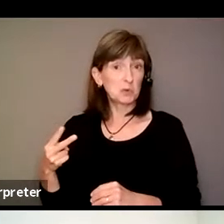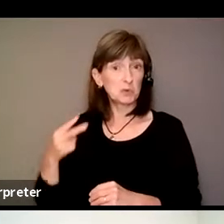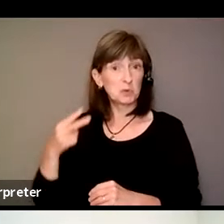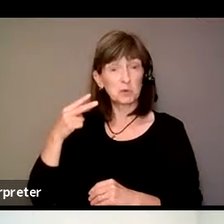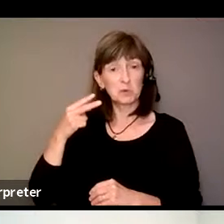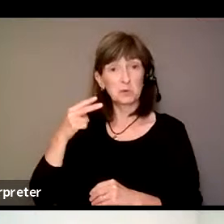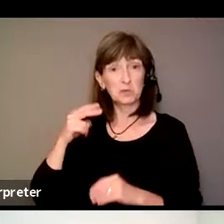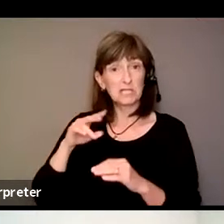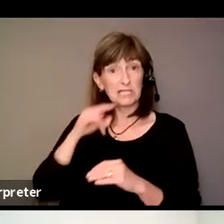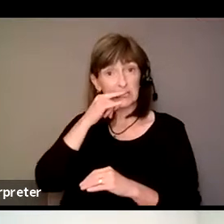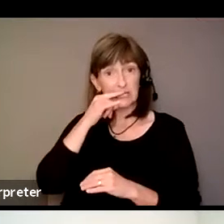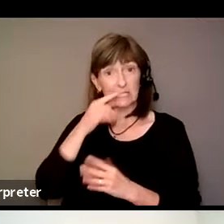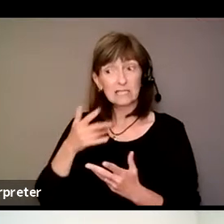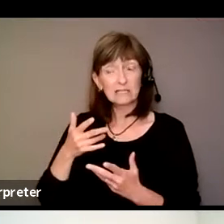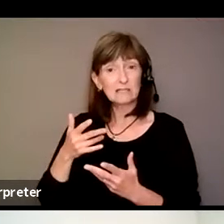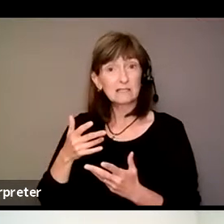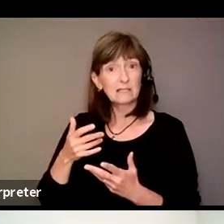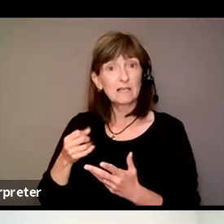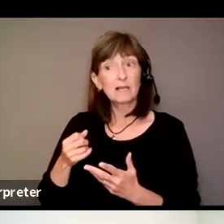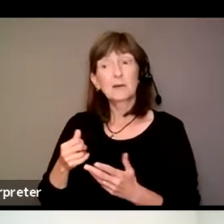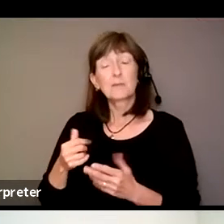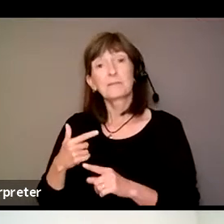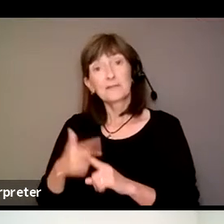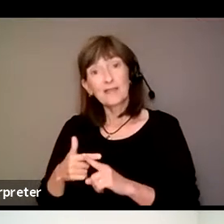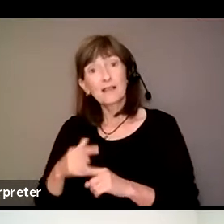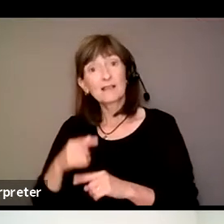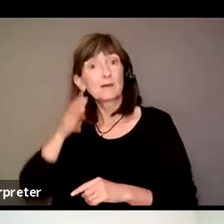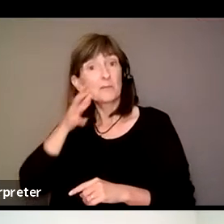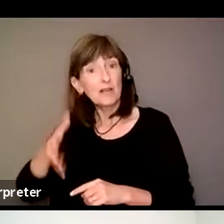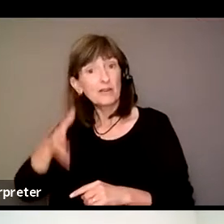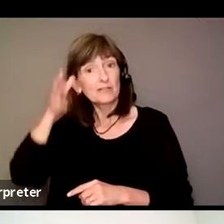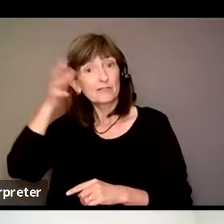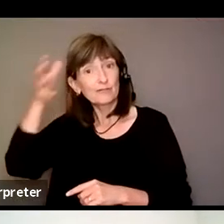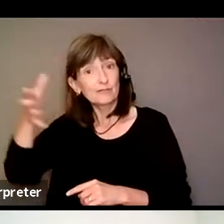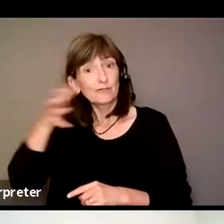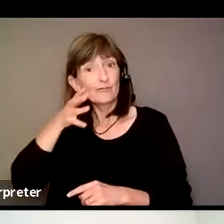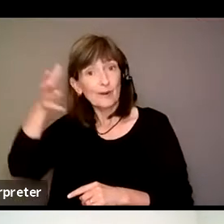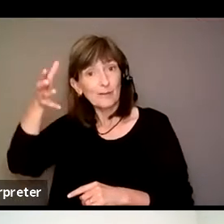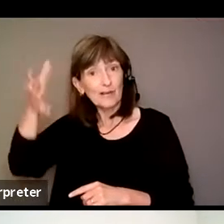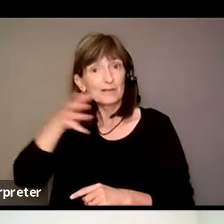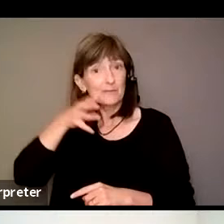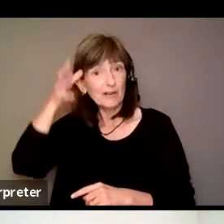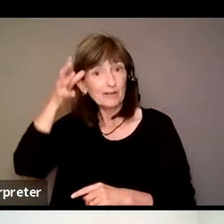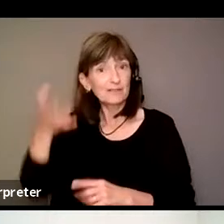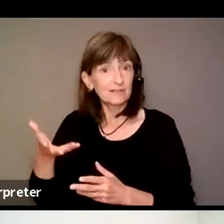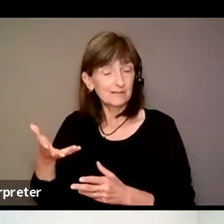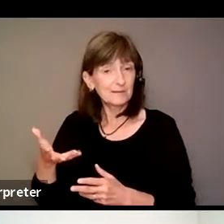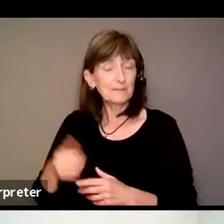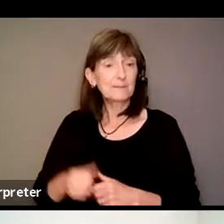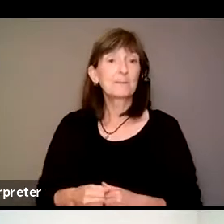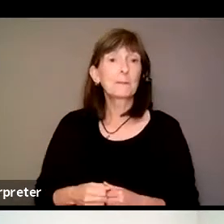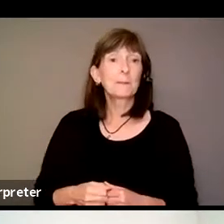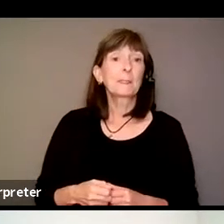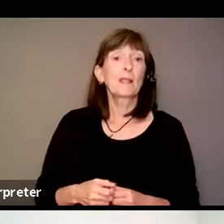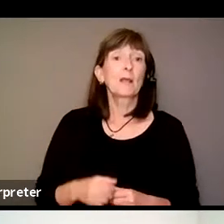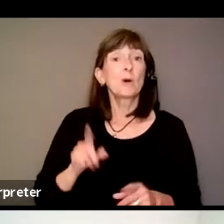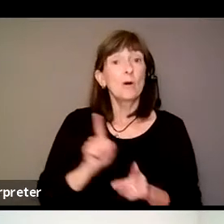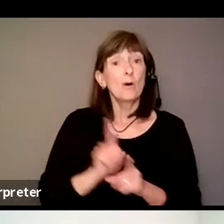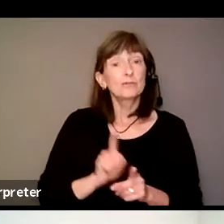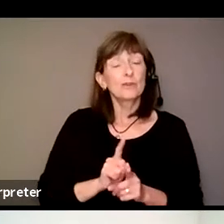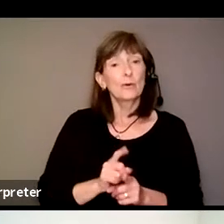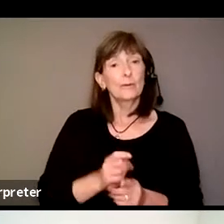that exist to help with parents and grandparents. And then the other side of the equation is, it's very healthy for your